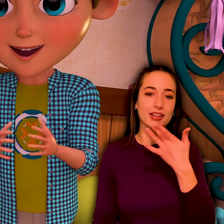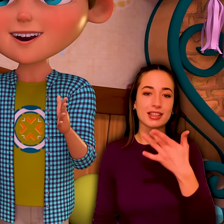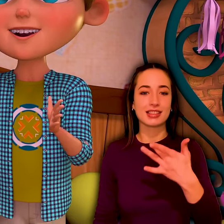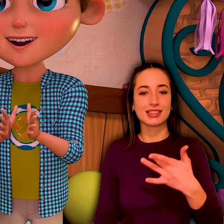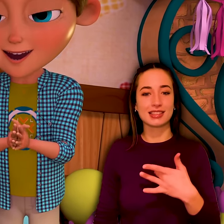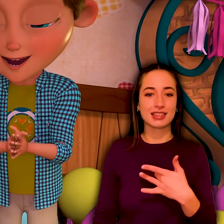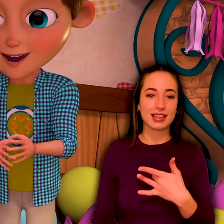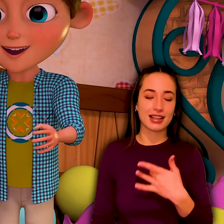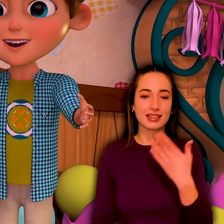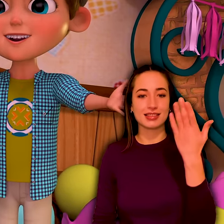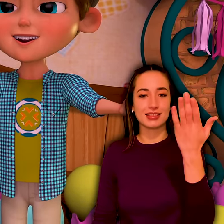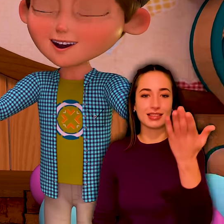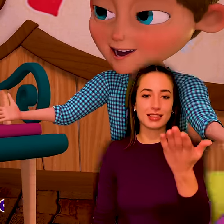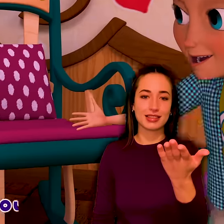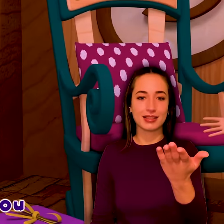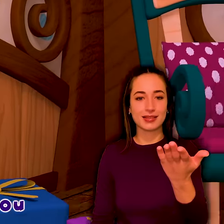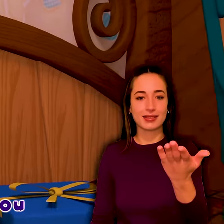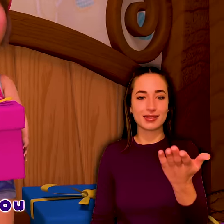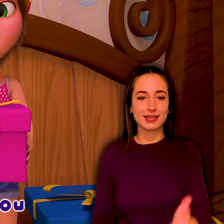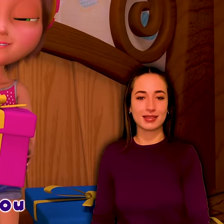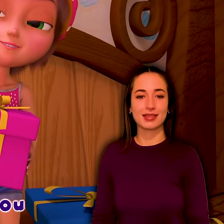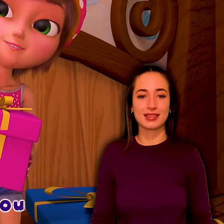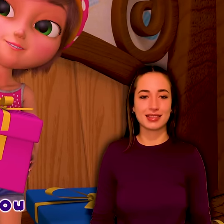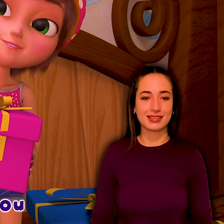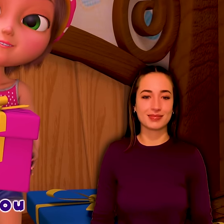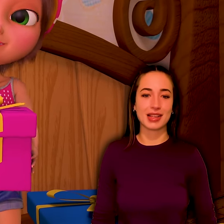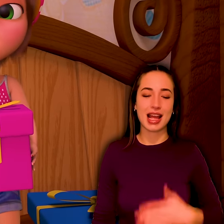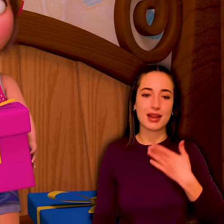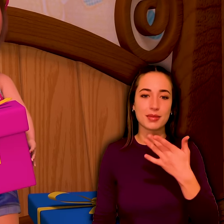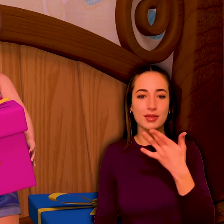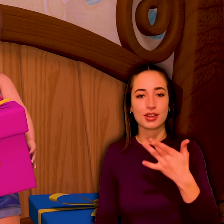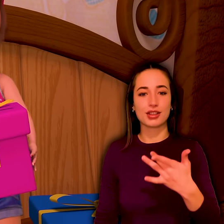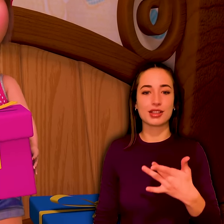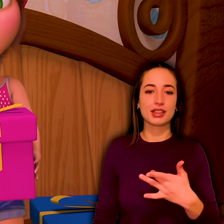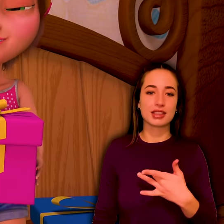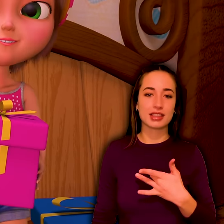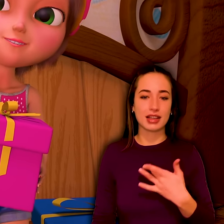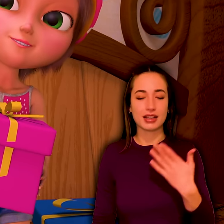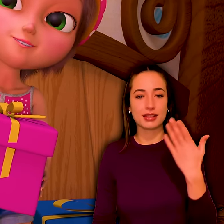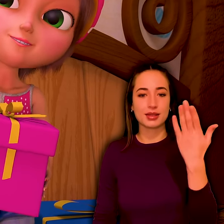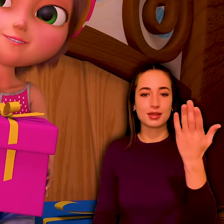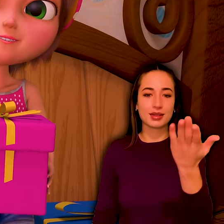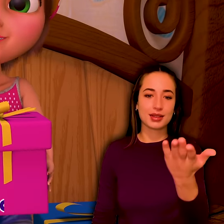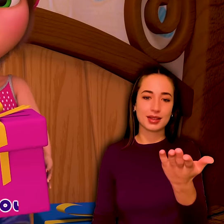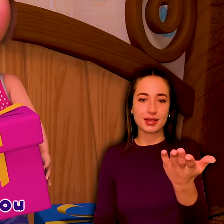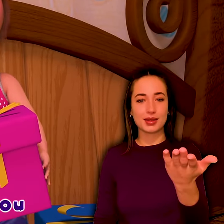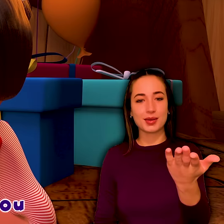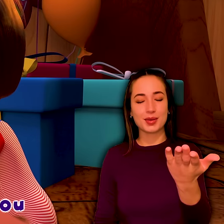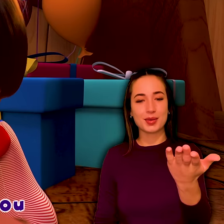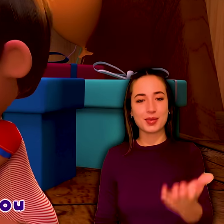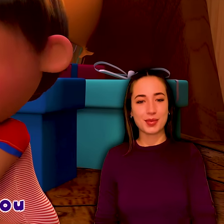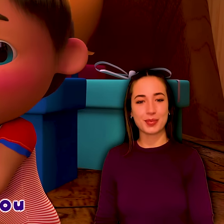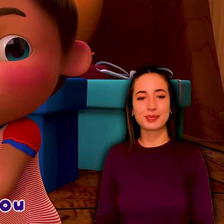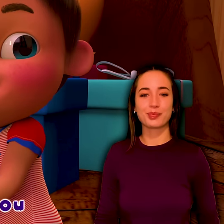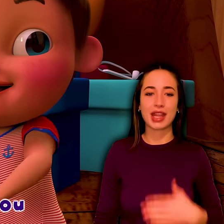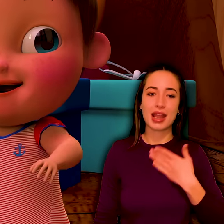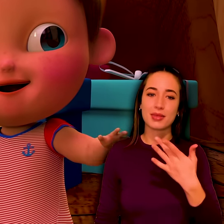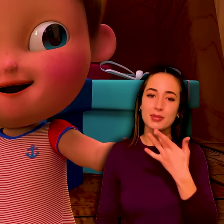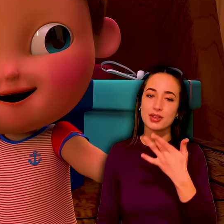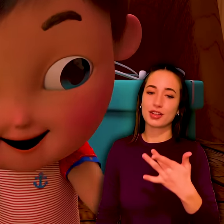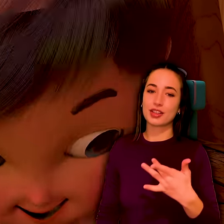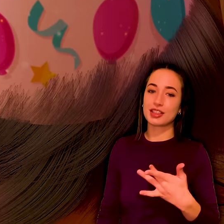happy birthday to you happy birthday to you